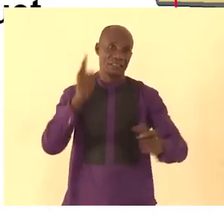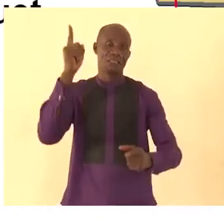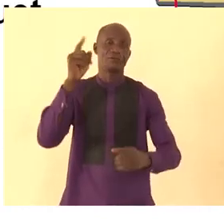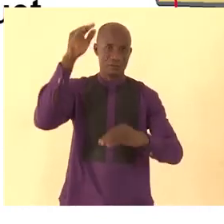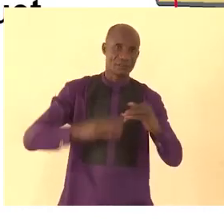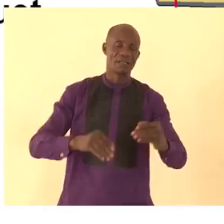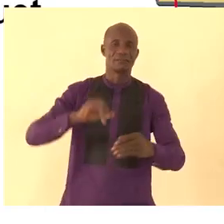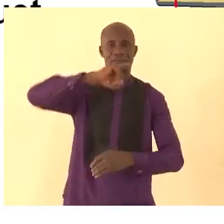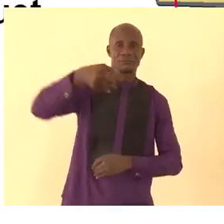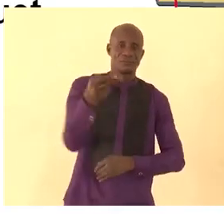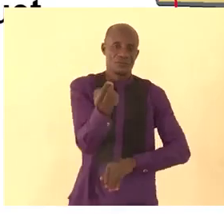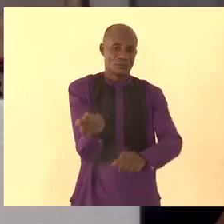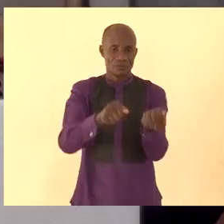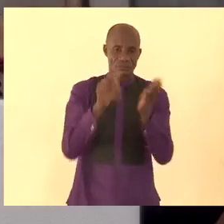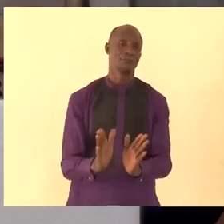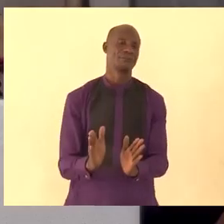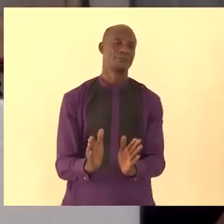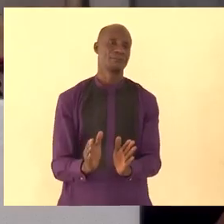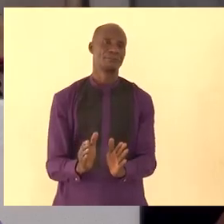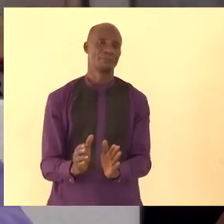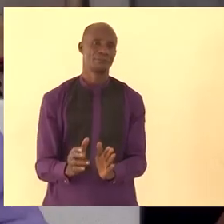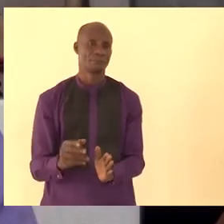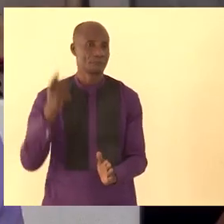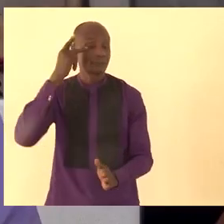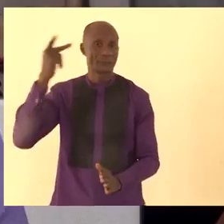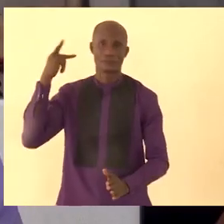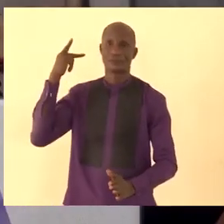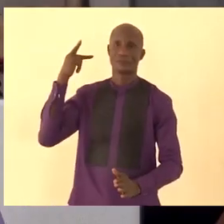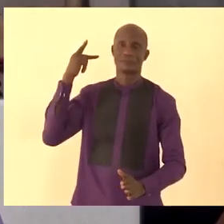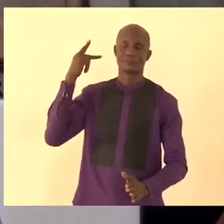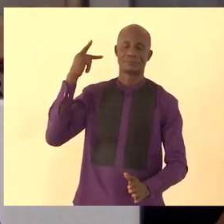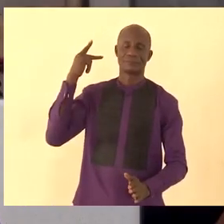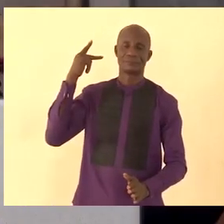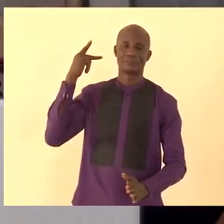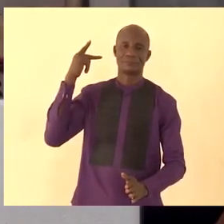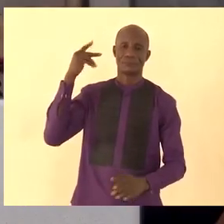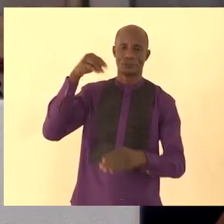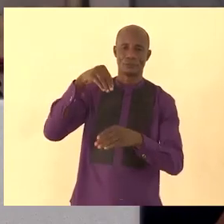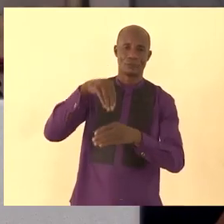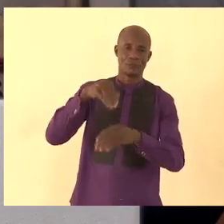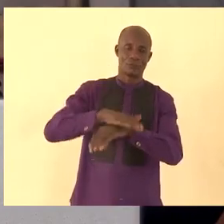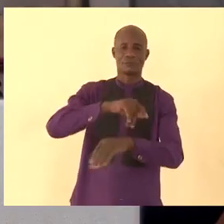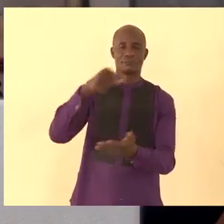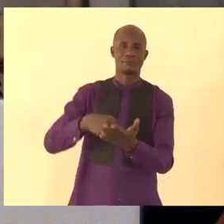John the Baptist. Let's reflect on these things for a moment.